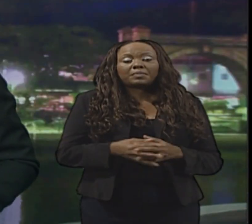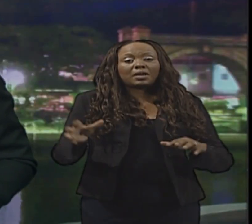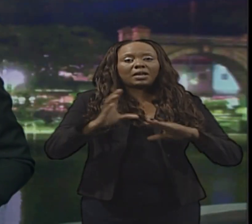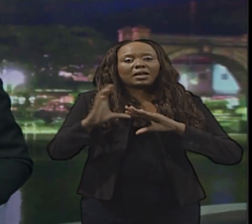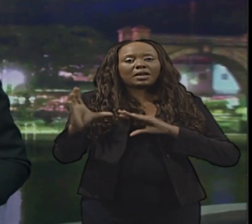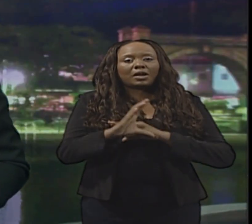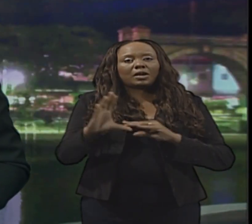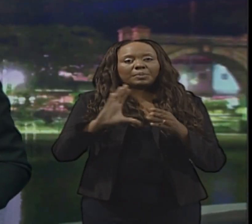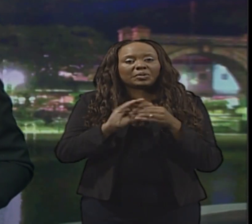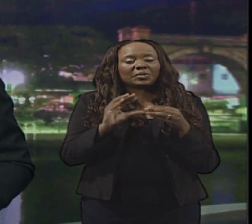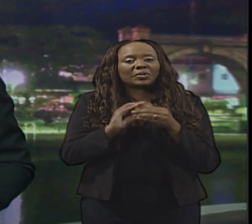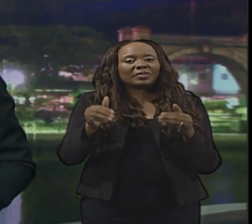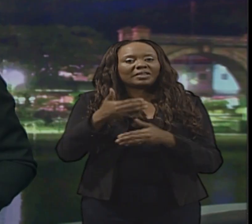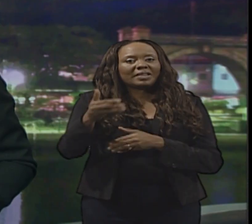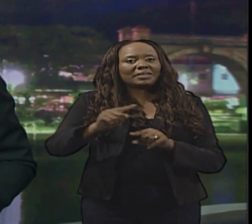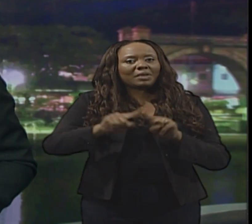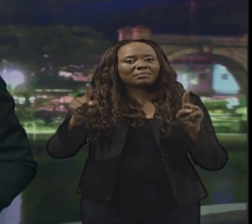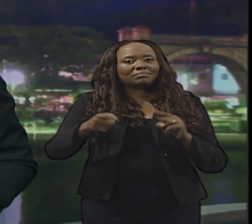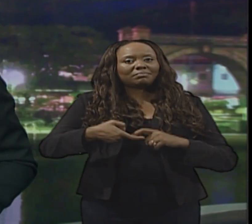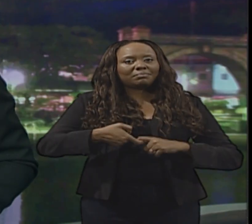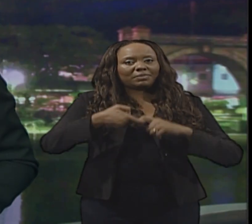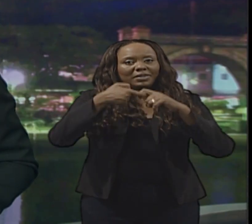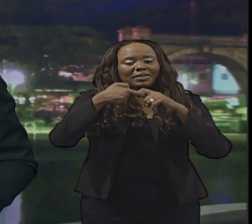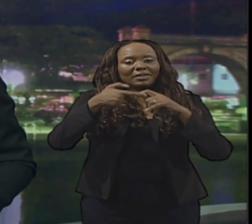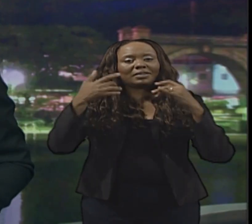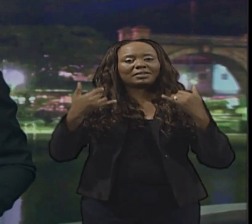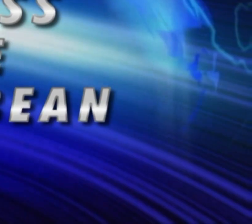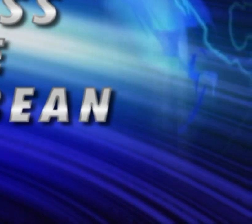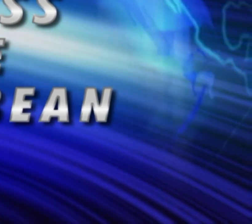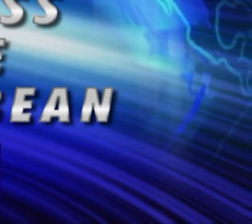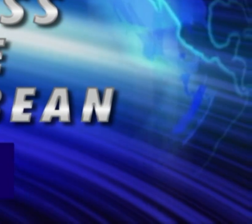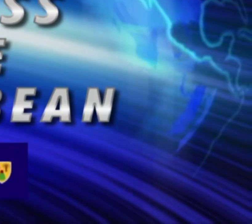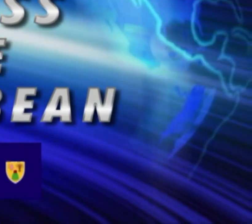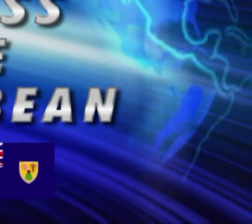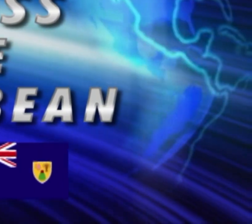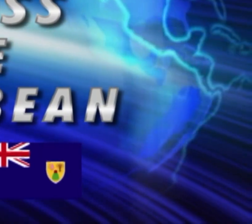Well, still to come, a look at some of the stories making headlines across the region.